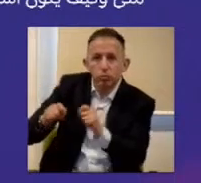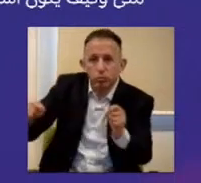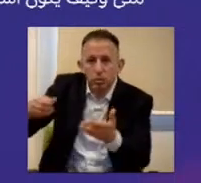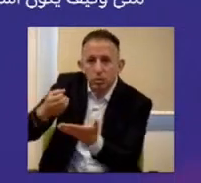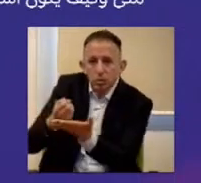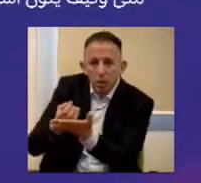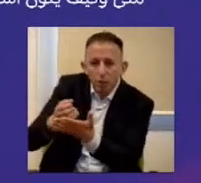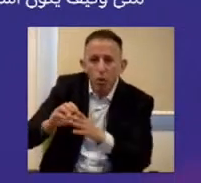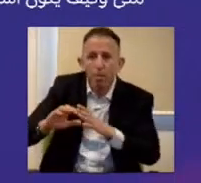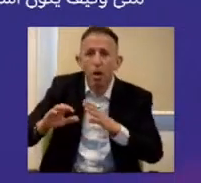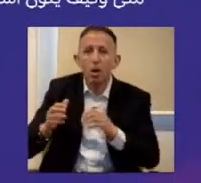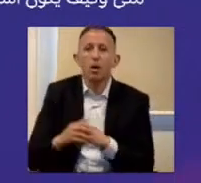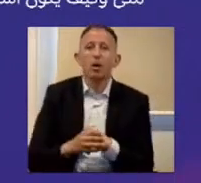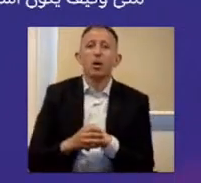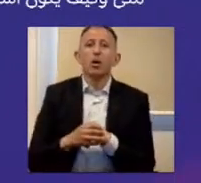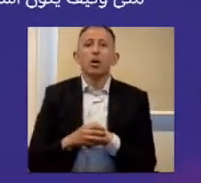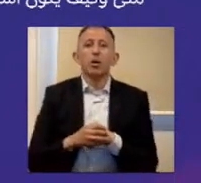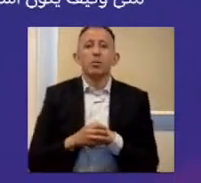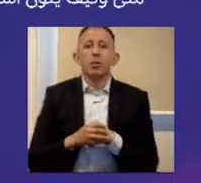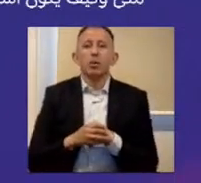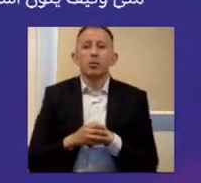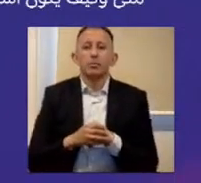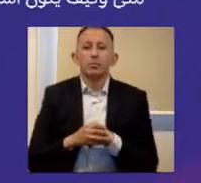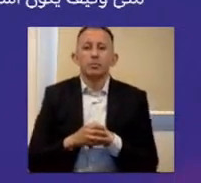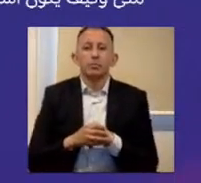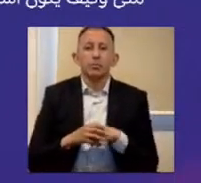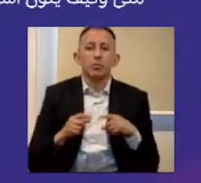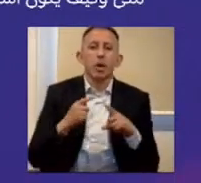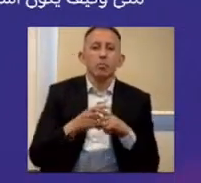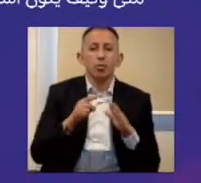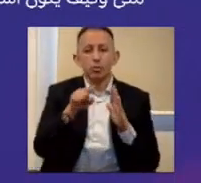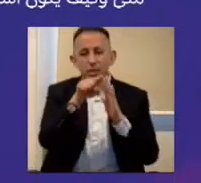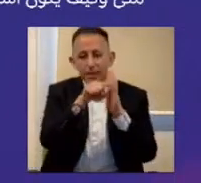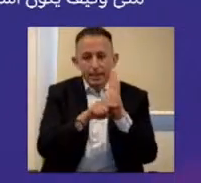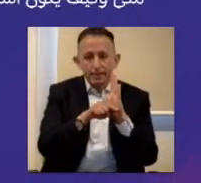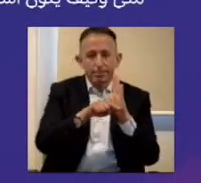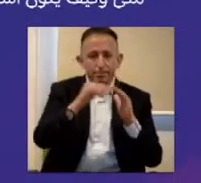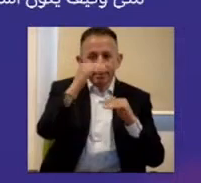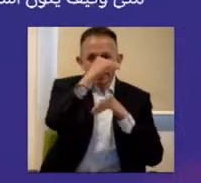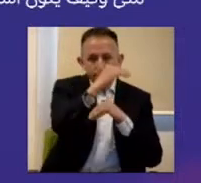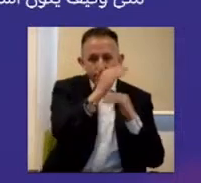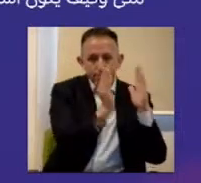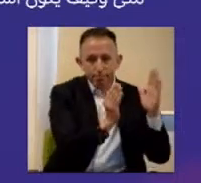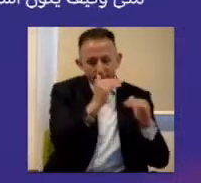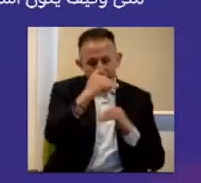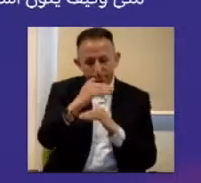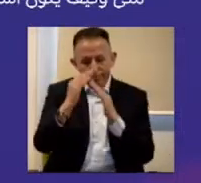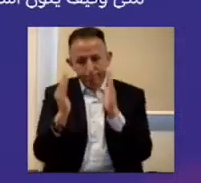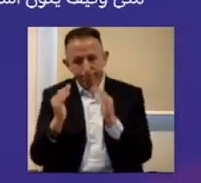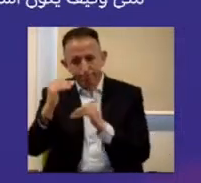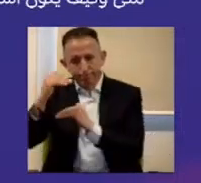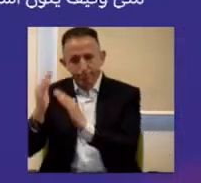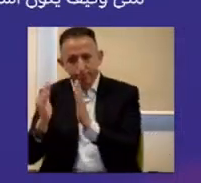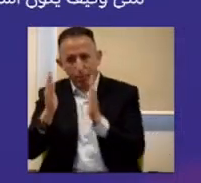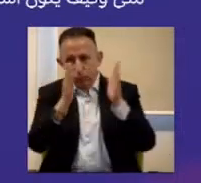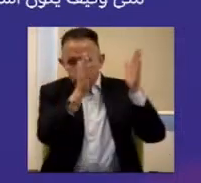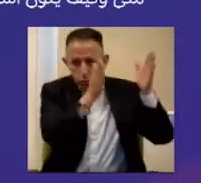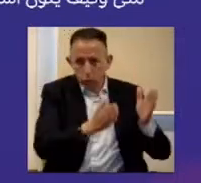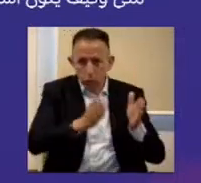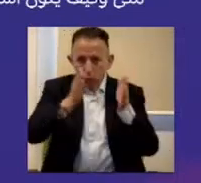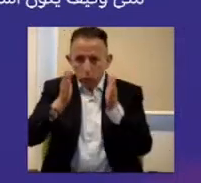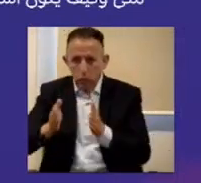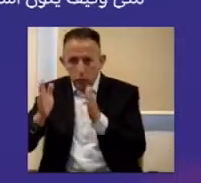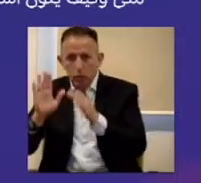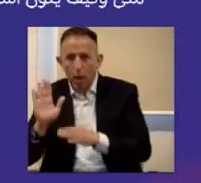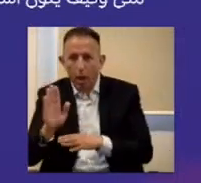addition, AI can fill the weaknesses of schools and teachers, in my view, not necessarily adequately, because we know about the shortage